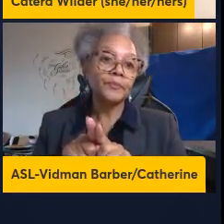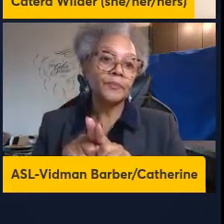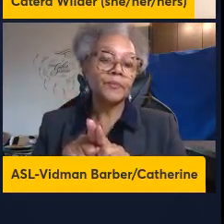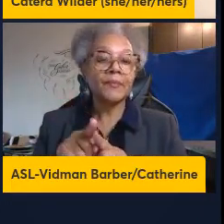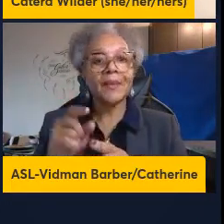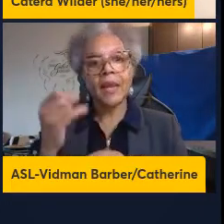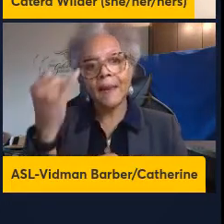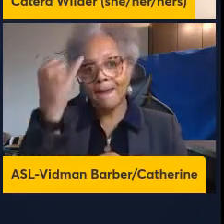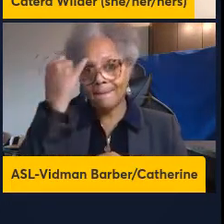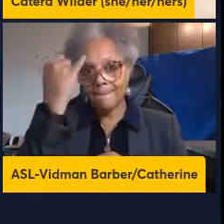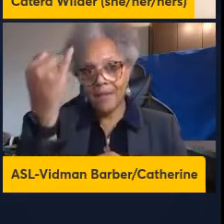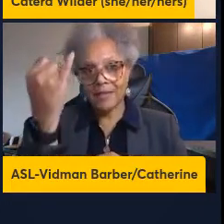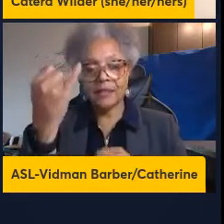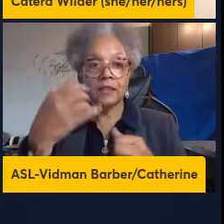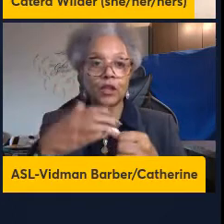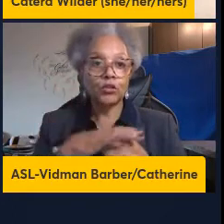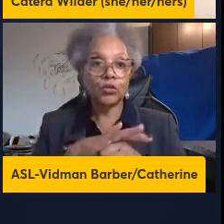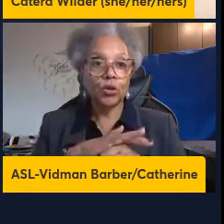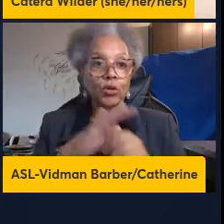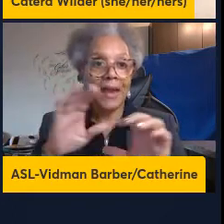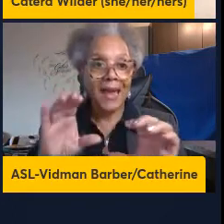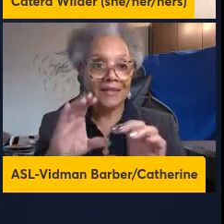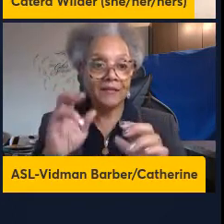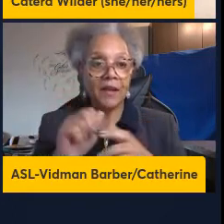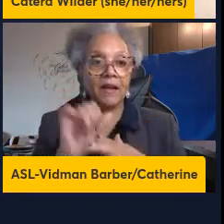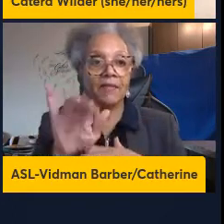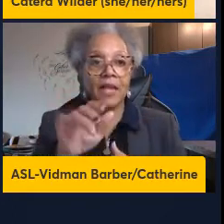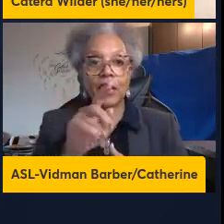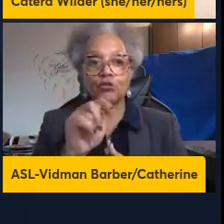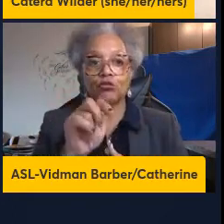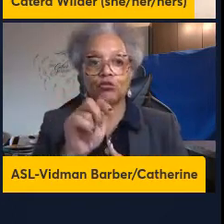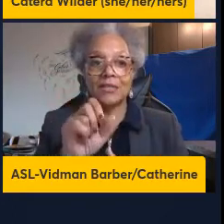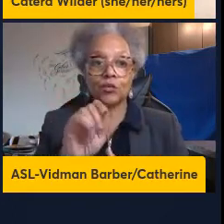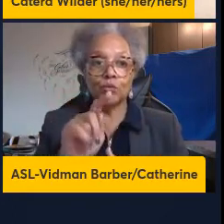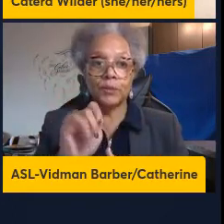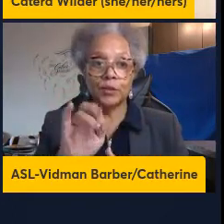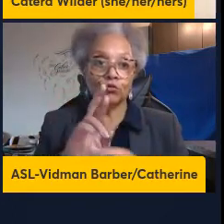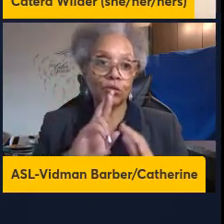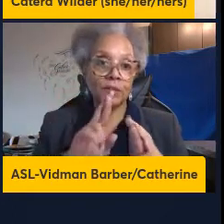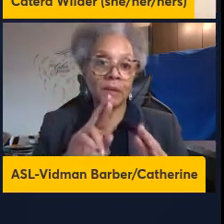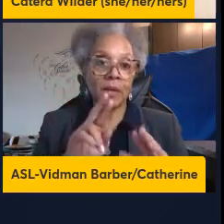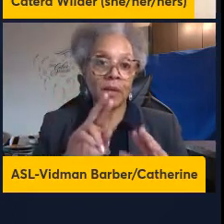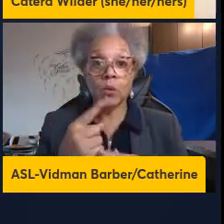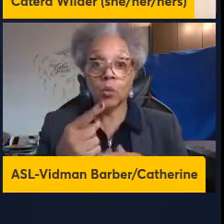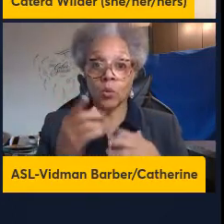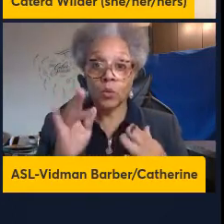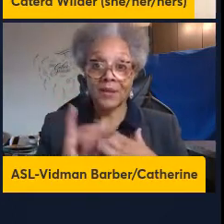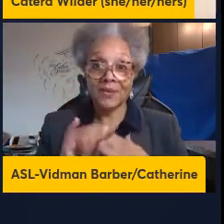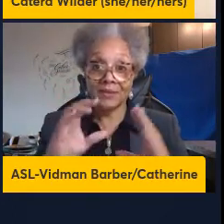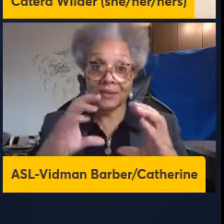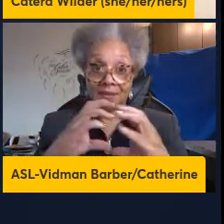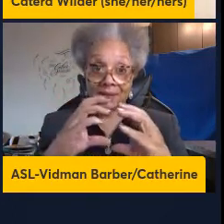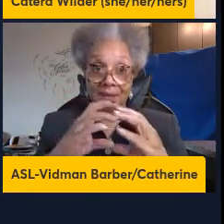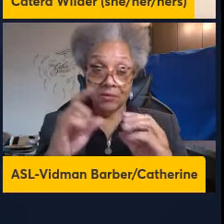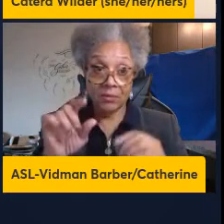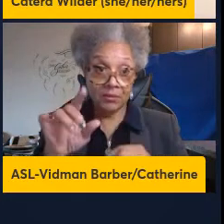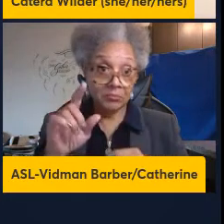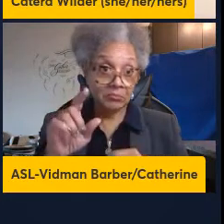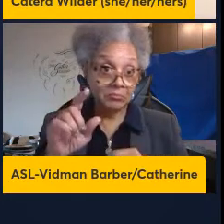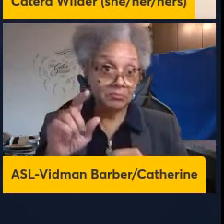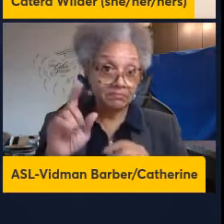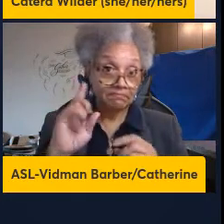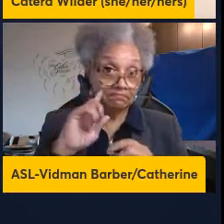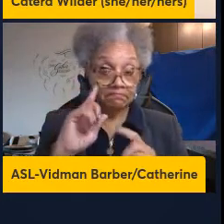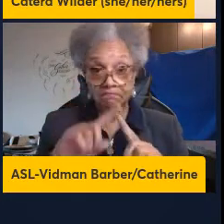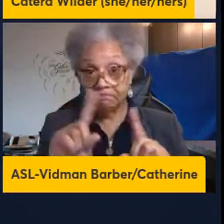imagine that the total activity of a transcription factor response can be one way that a cell can distinguish the type of ligand that